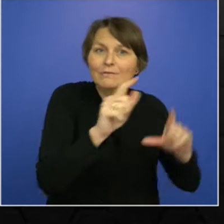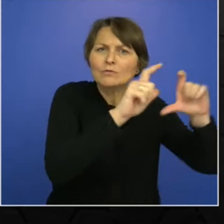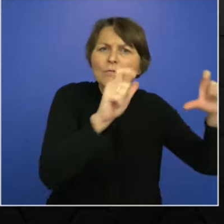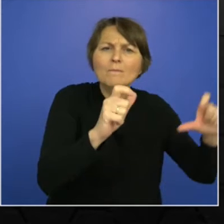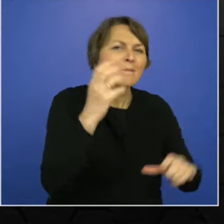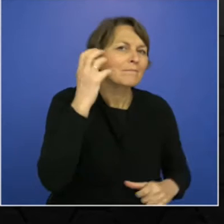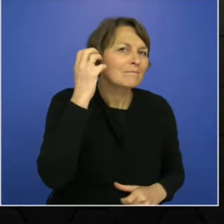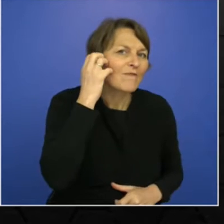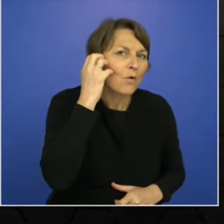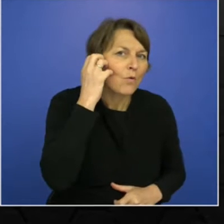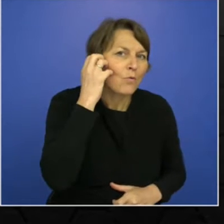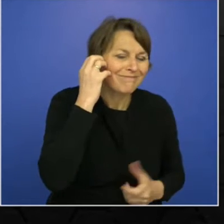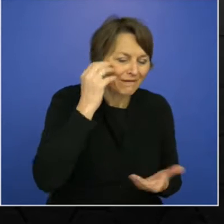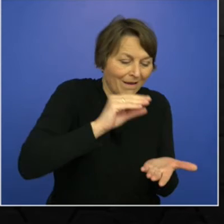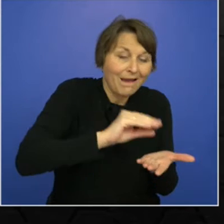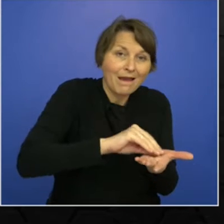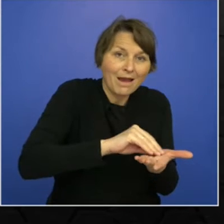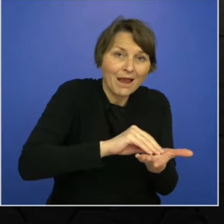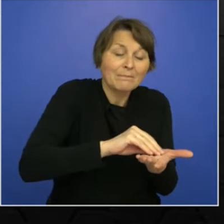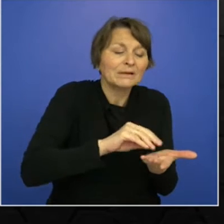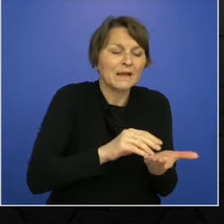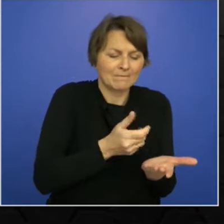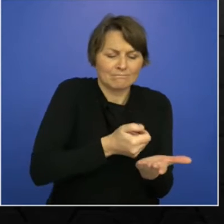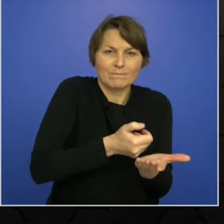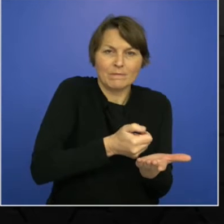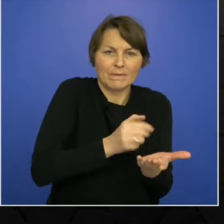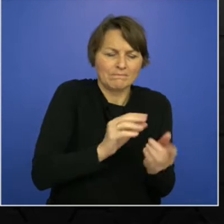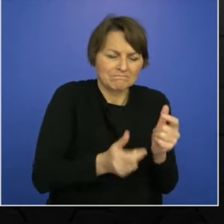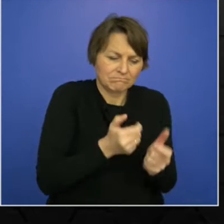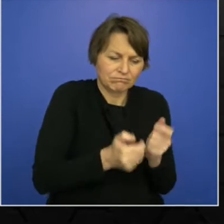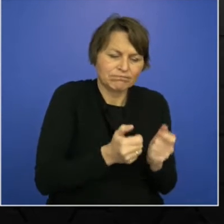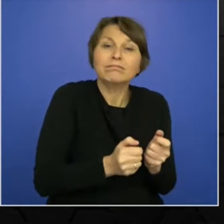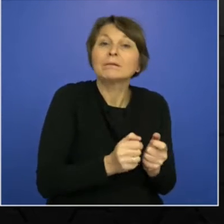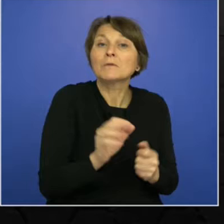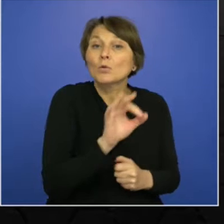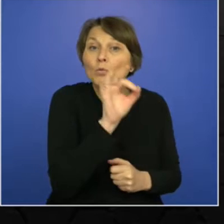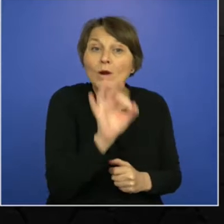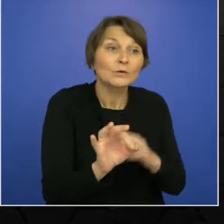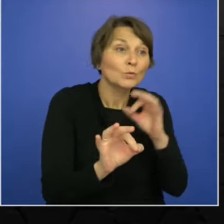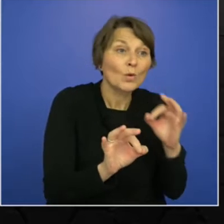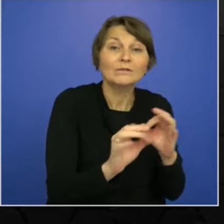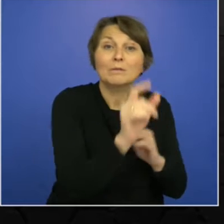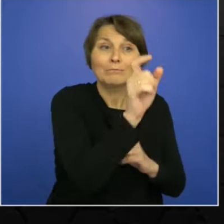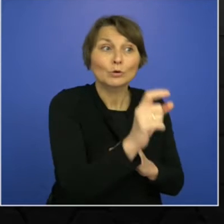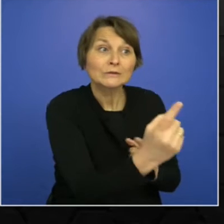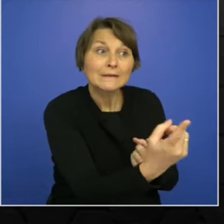the users can ask some questions and learn more about what the company offers.